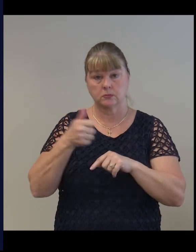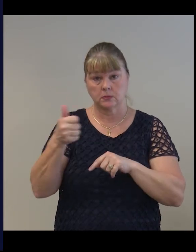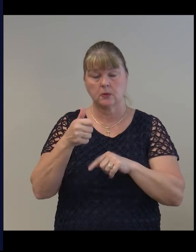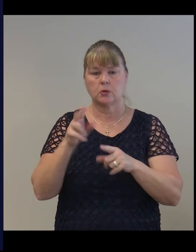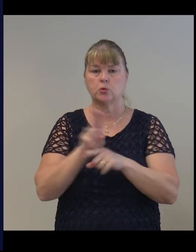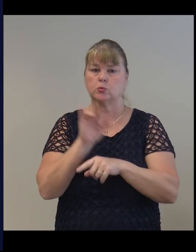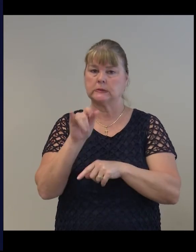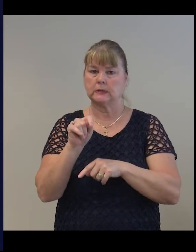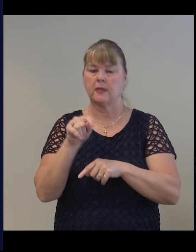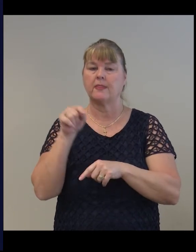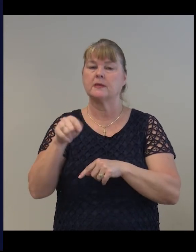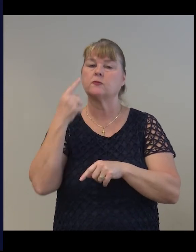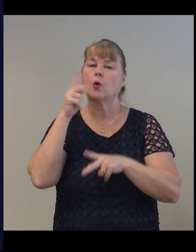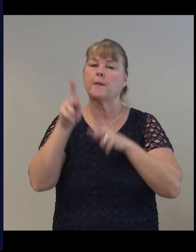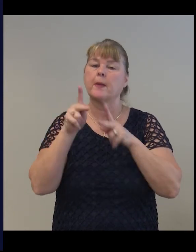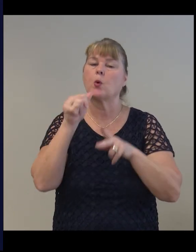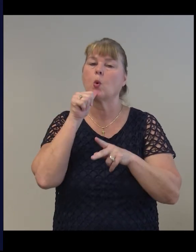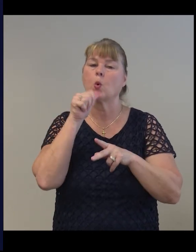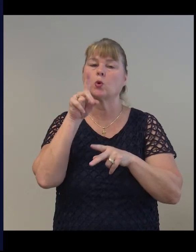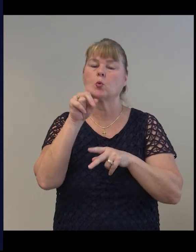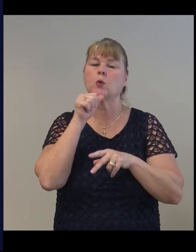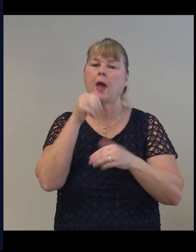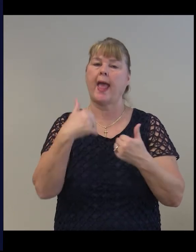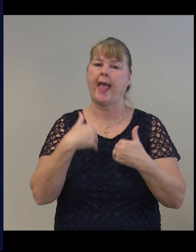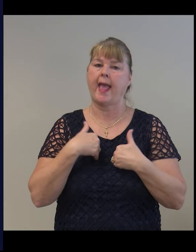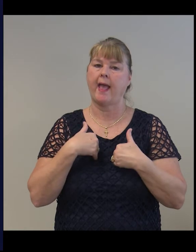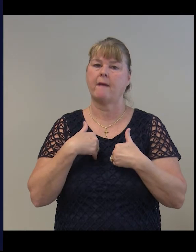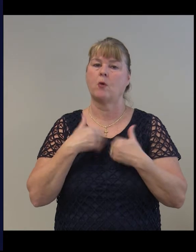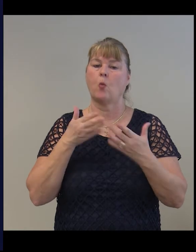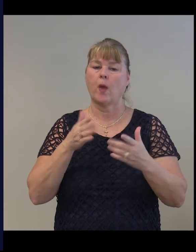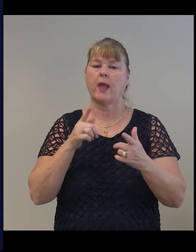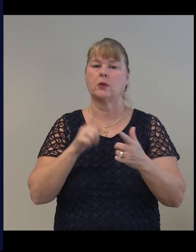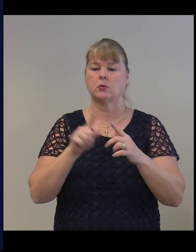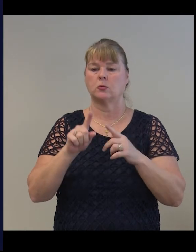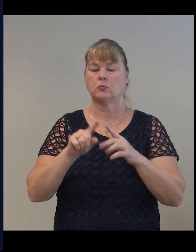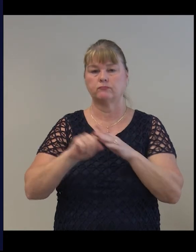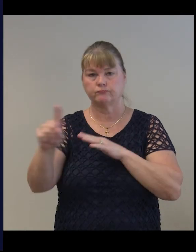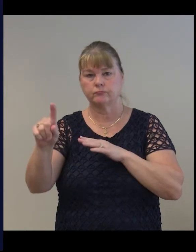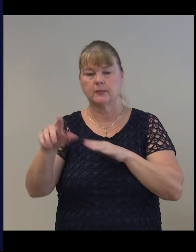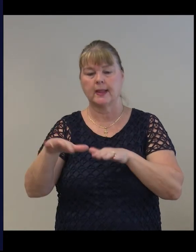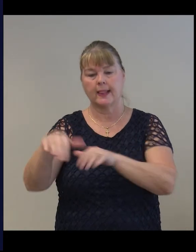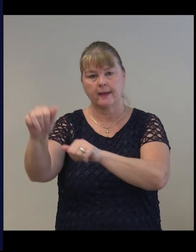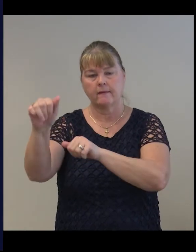transportation, you need to use it. This is for people that do not have their own